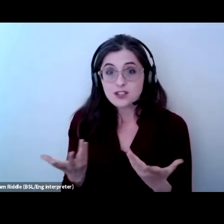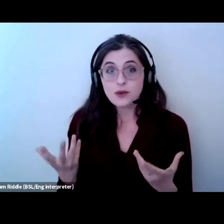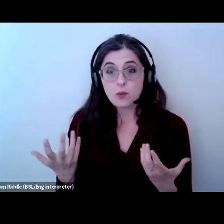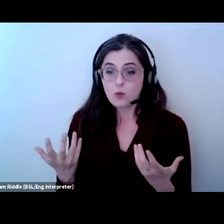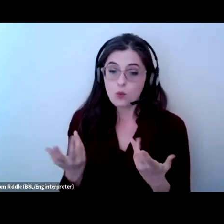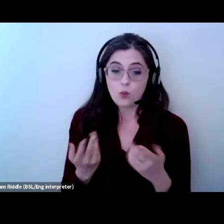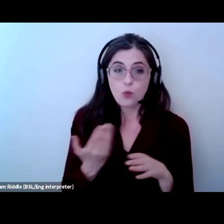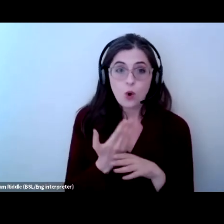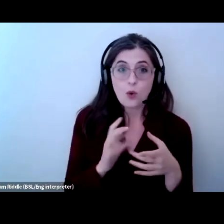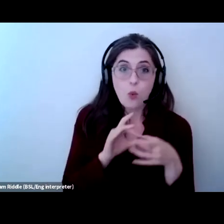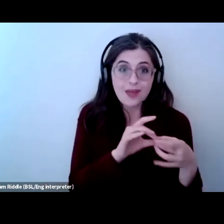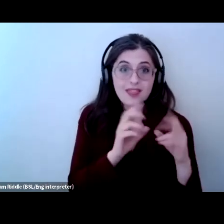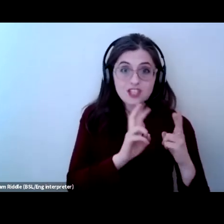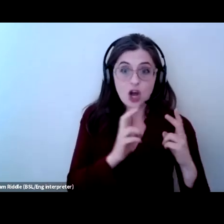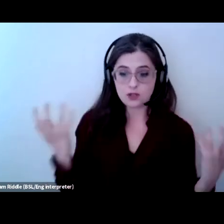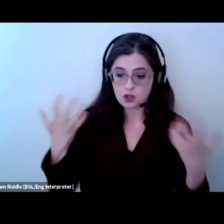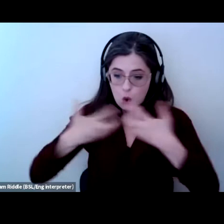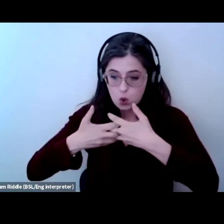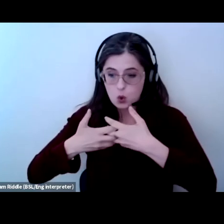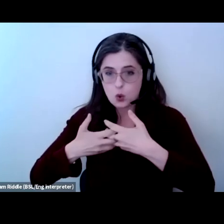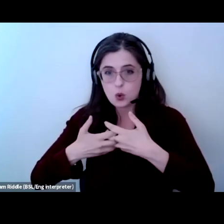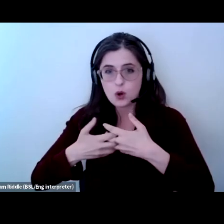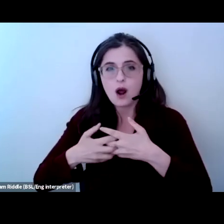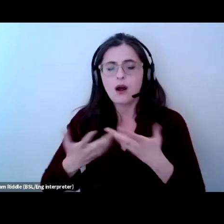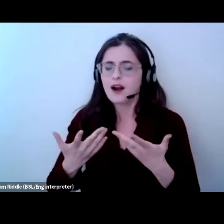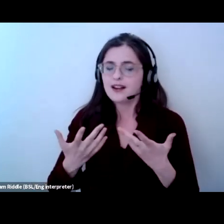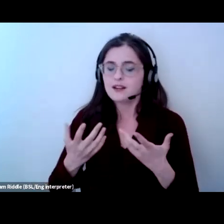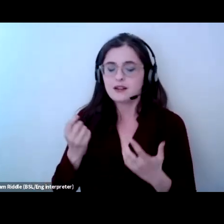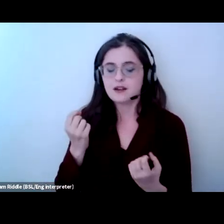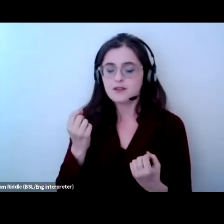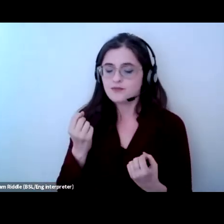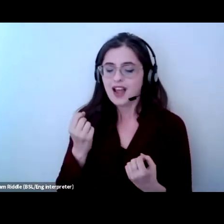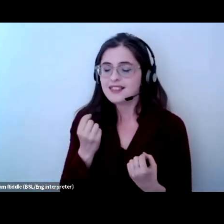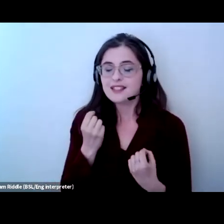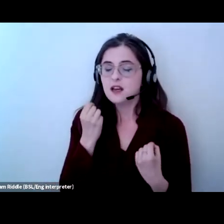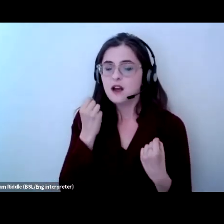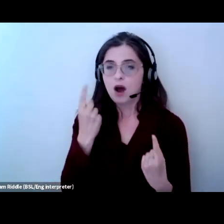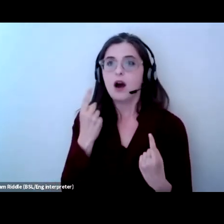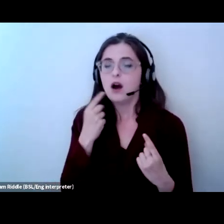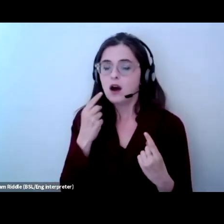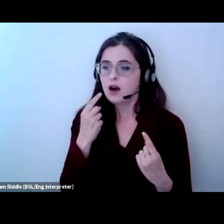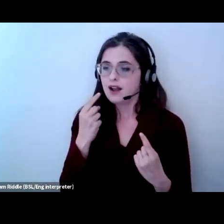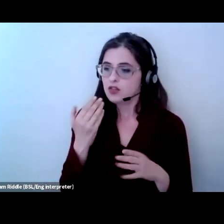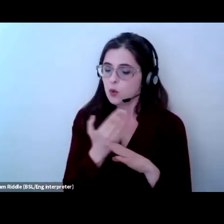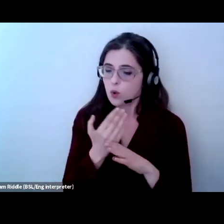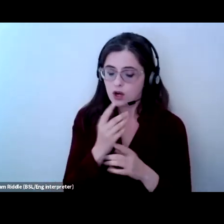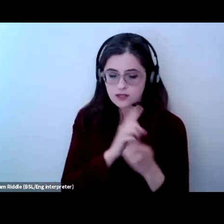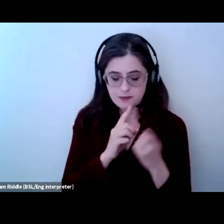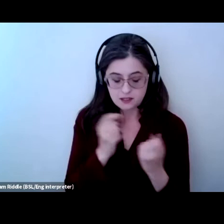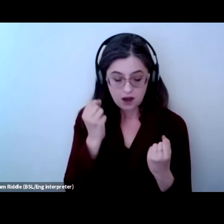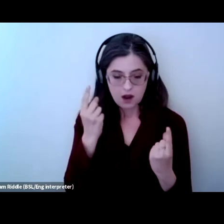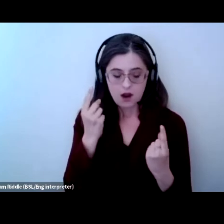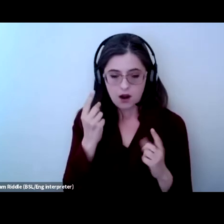And we've had the equivalent light bulb moments in workers meetings where people